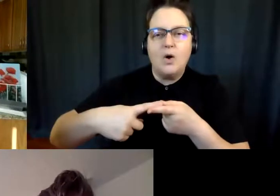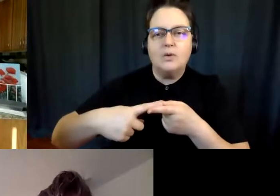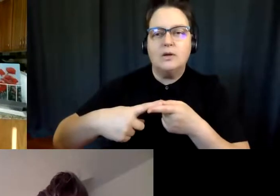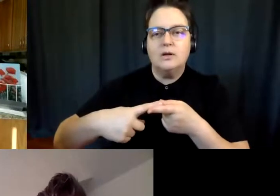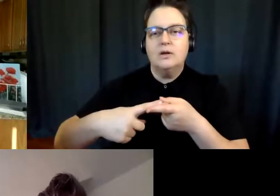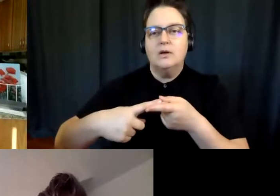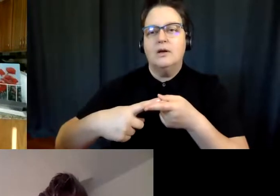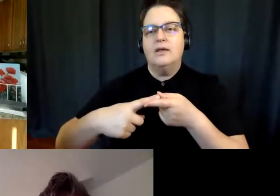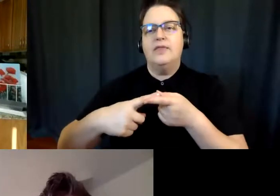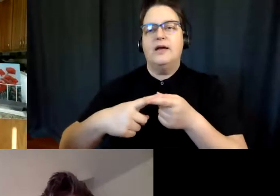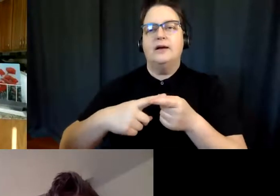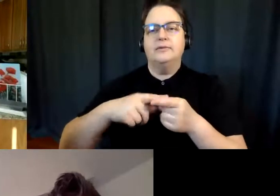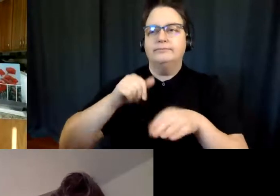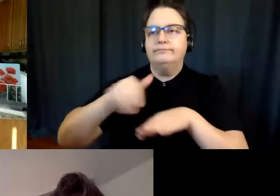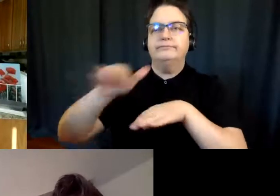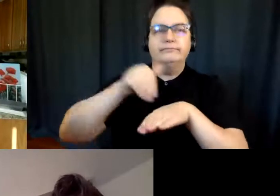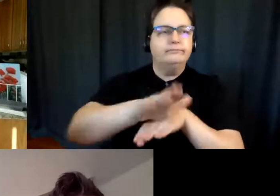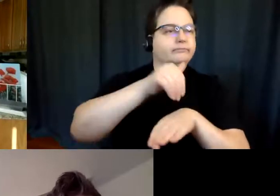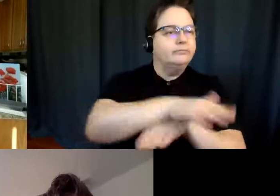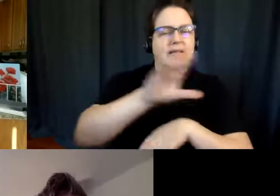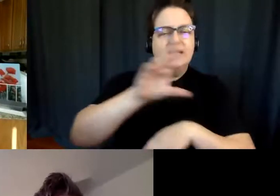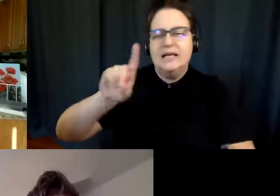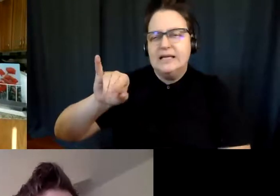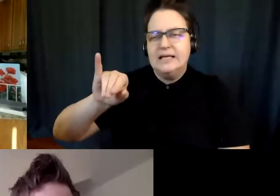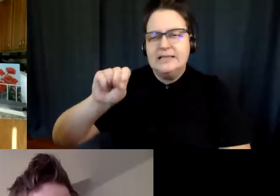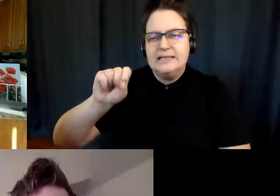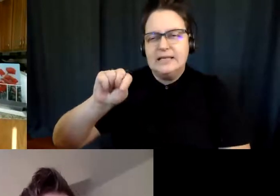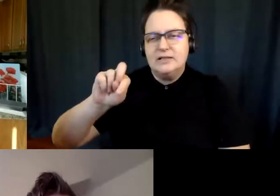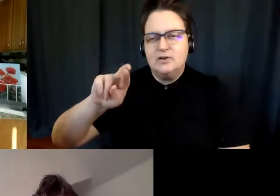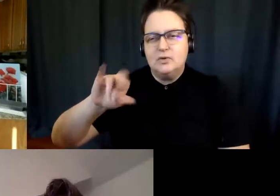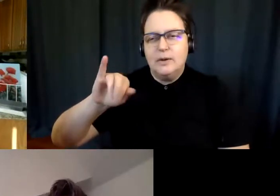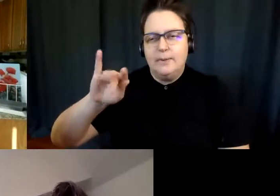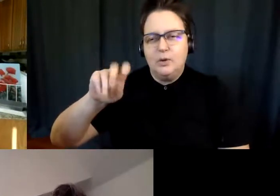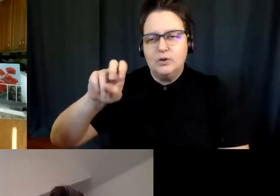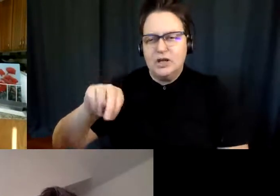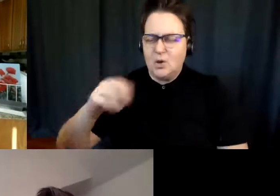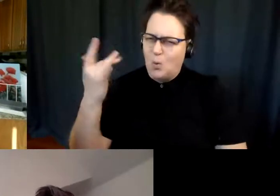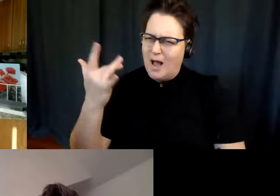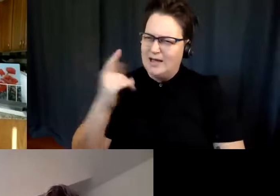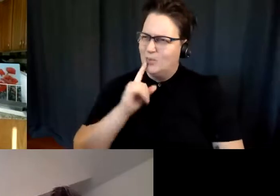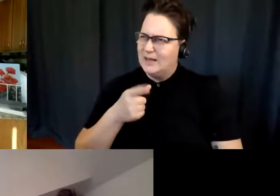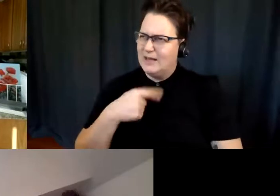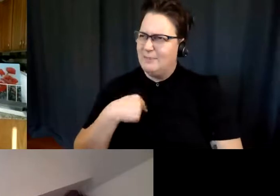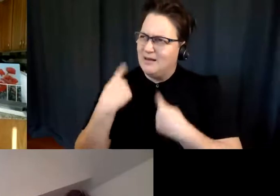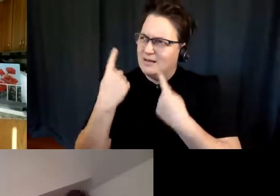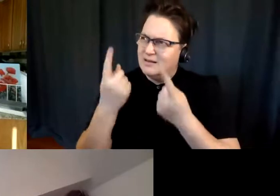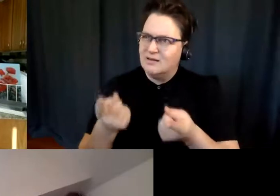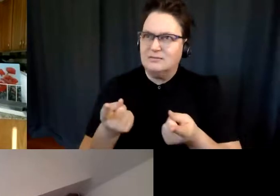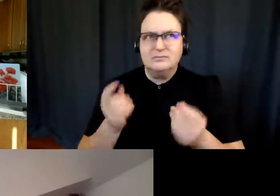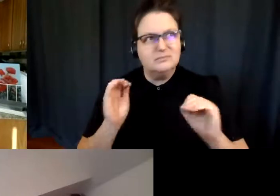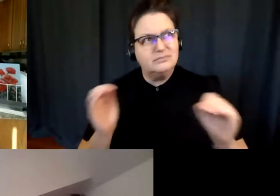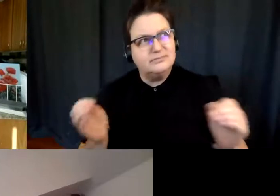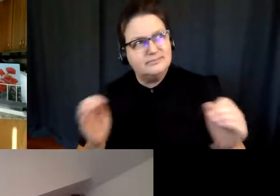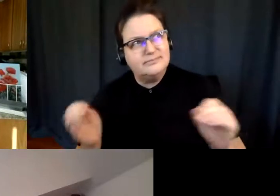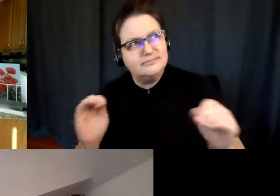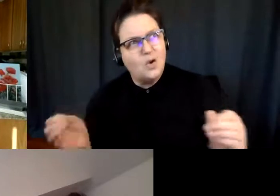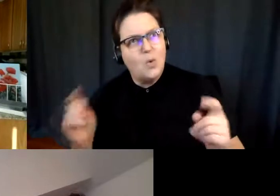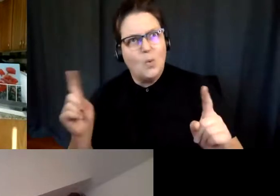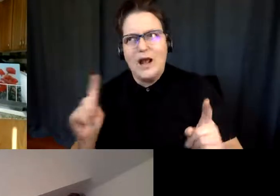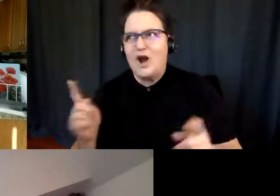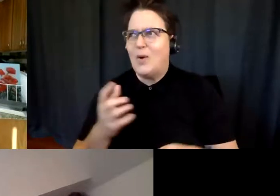distribution and how, like, why has it been so hard to get? Do you have insight into that? And if that's... Yeah, this is just a bugger.